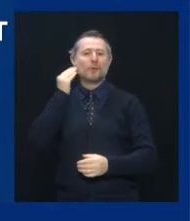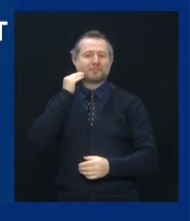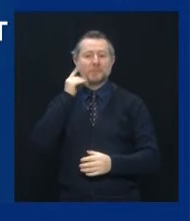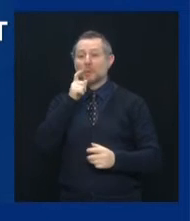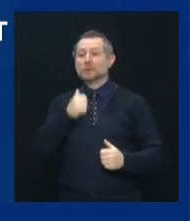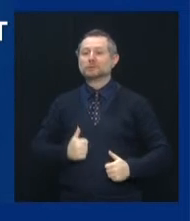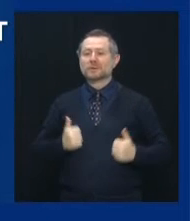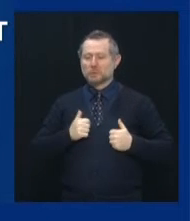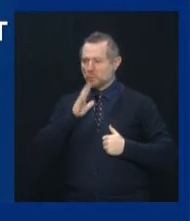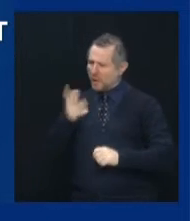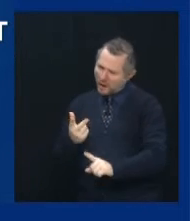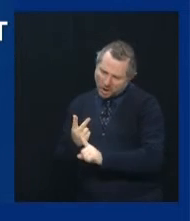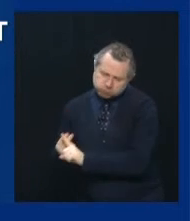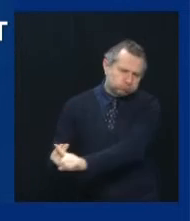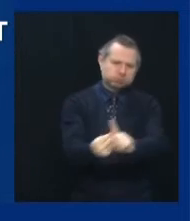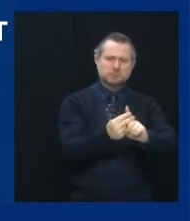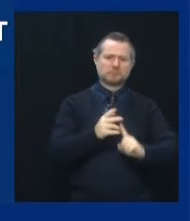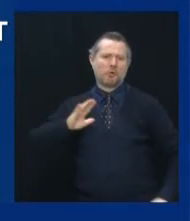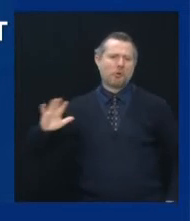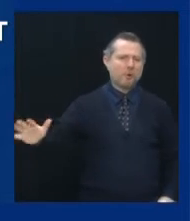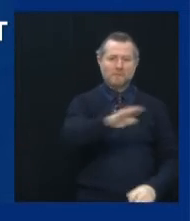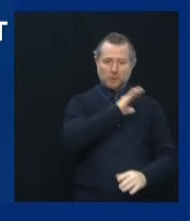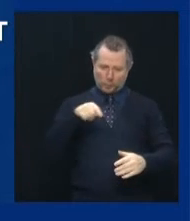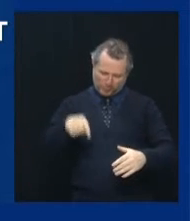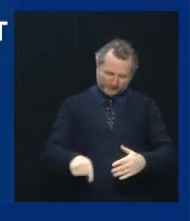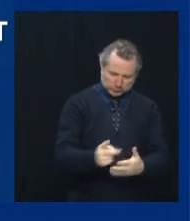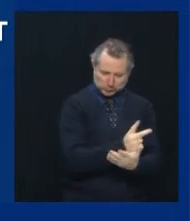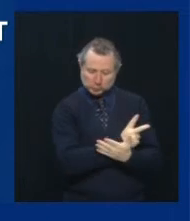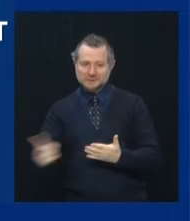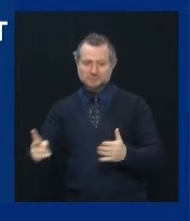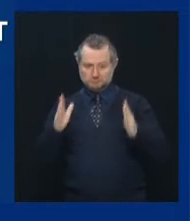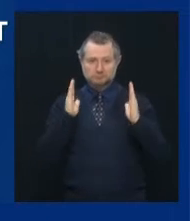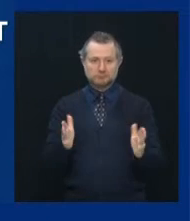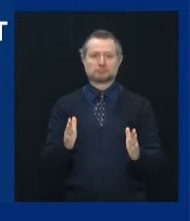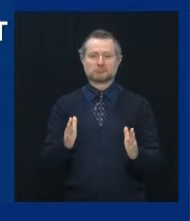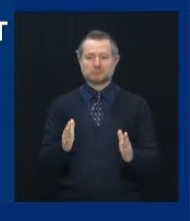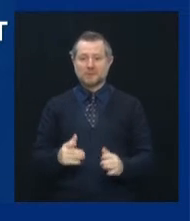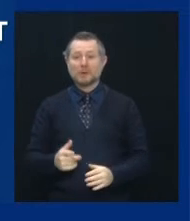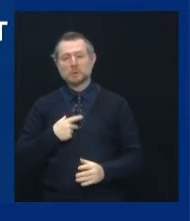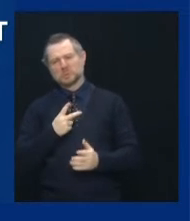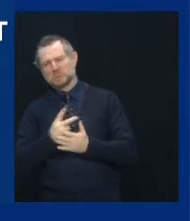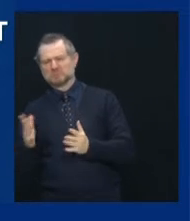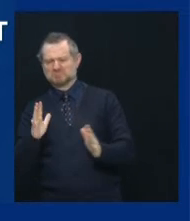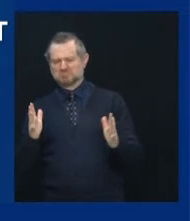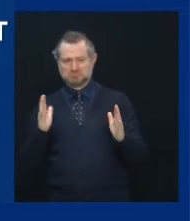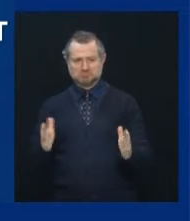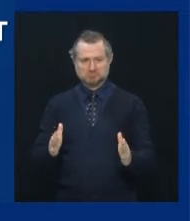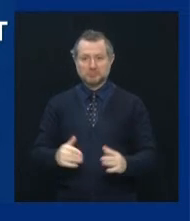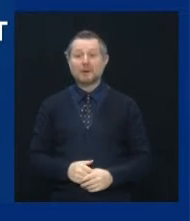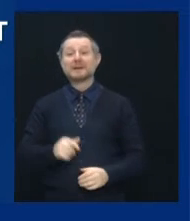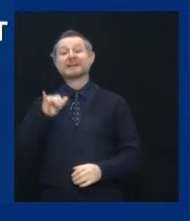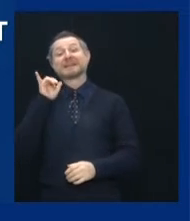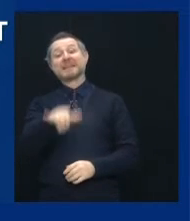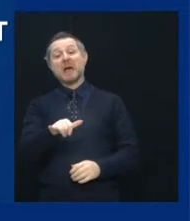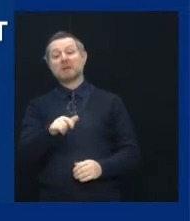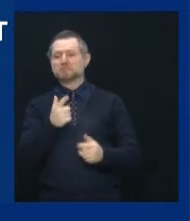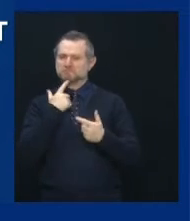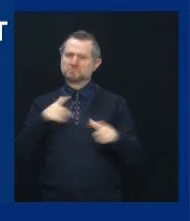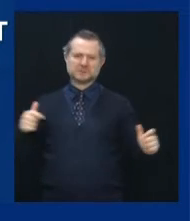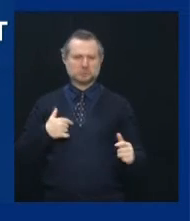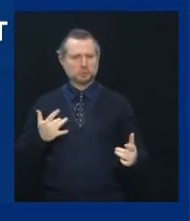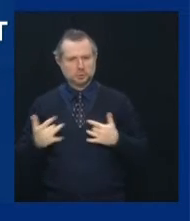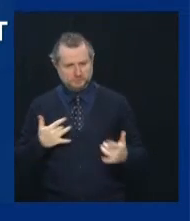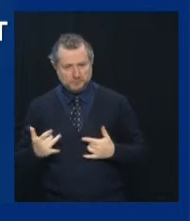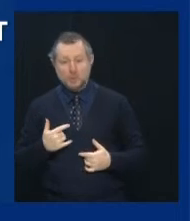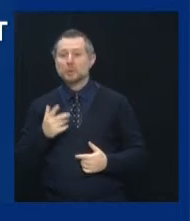deal. It's only the first dosage, but that is a very big deal. because they are the most vulnerable population, and